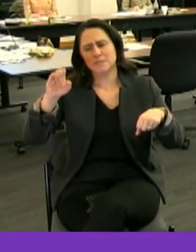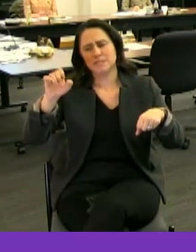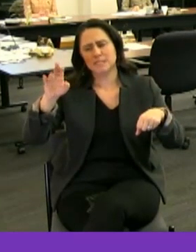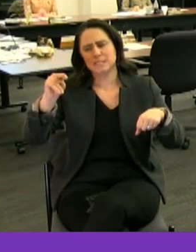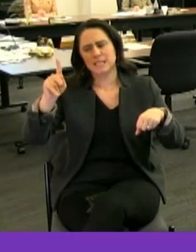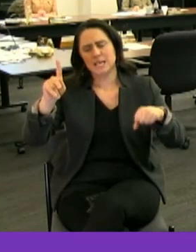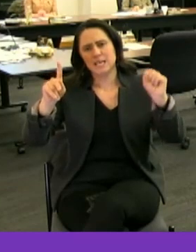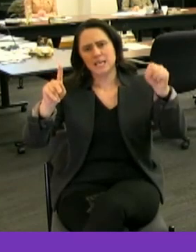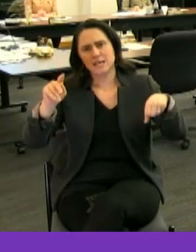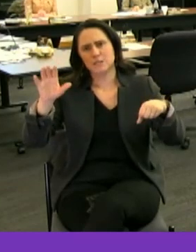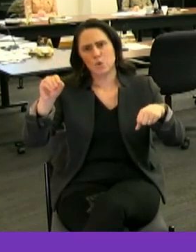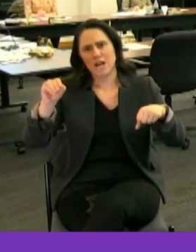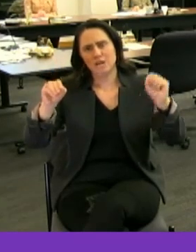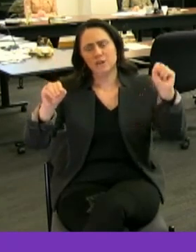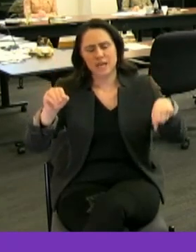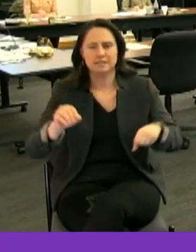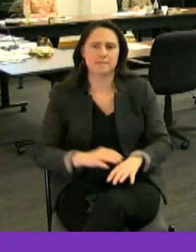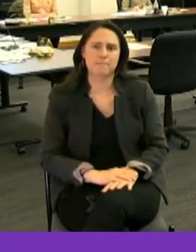Yes.